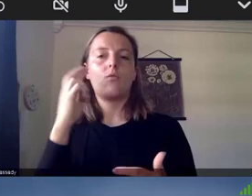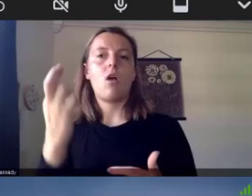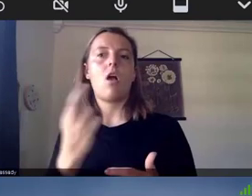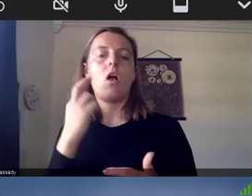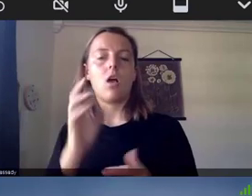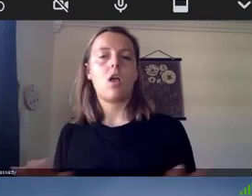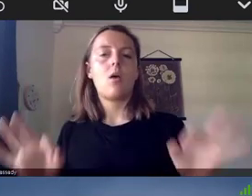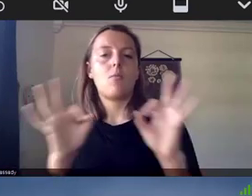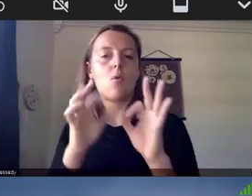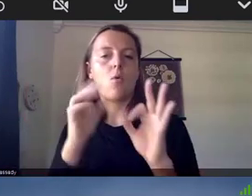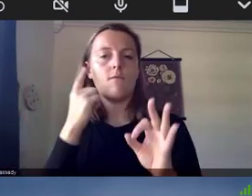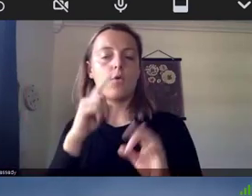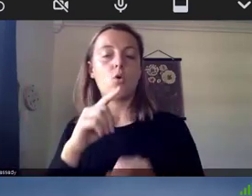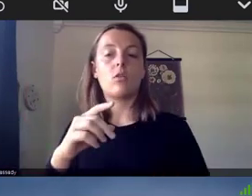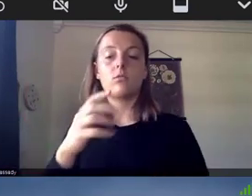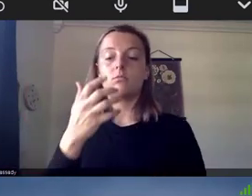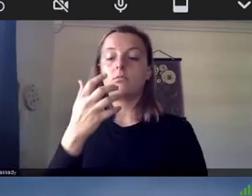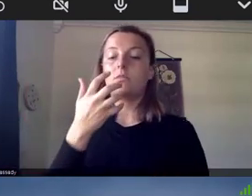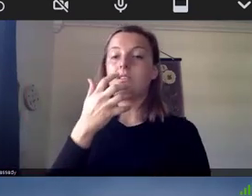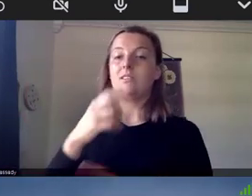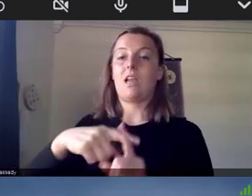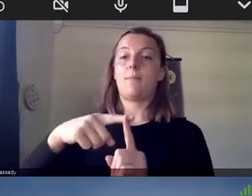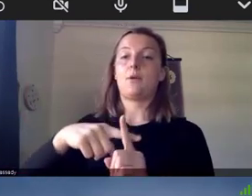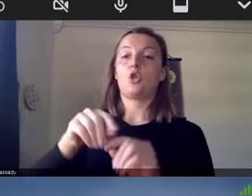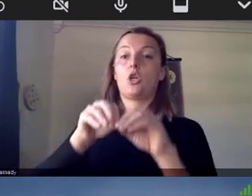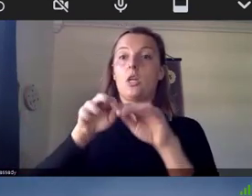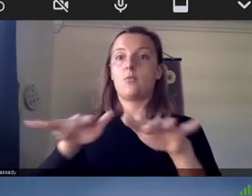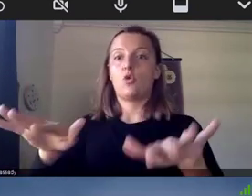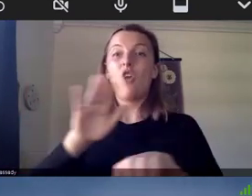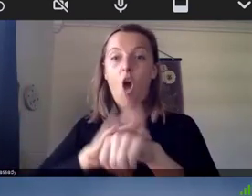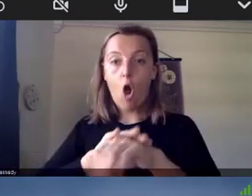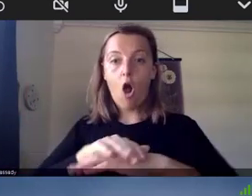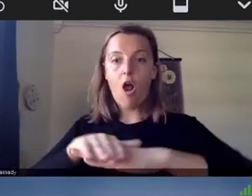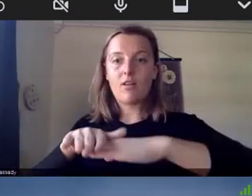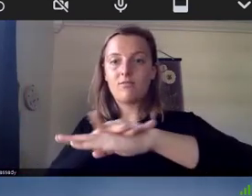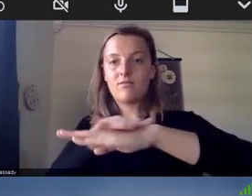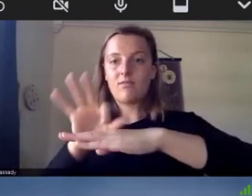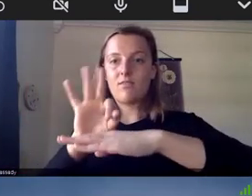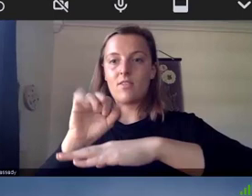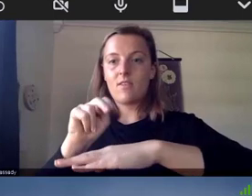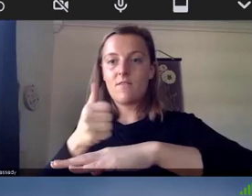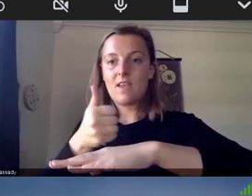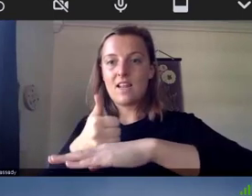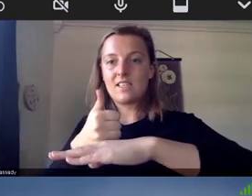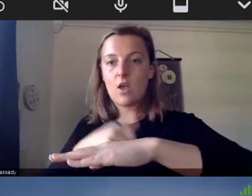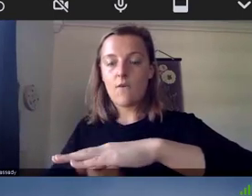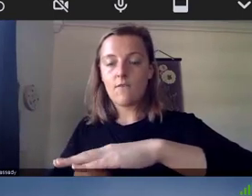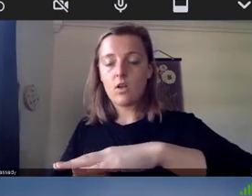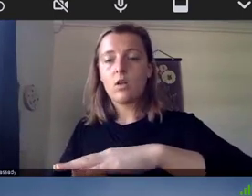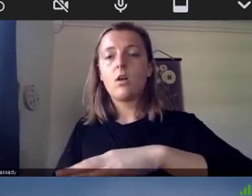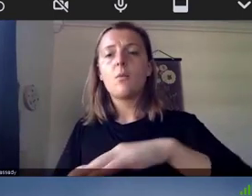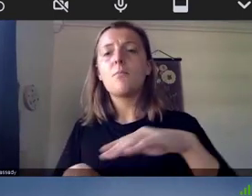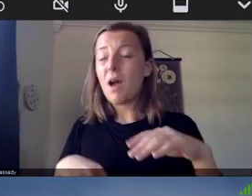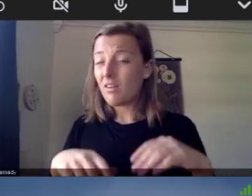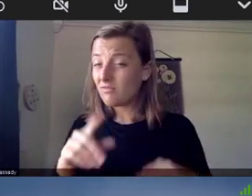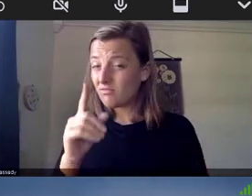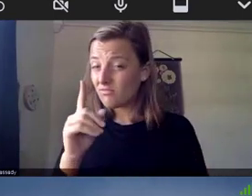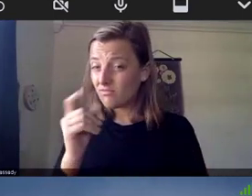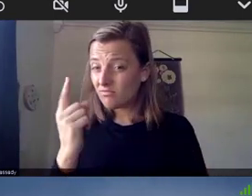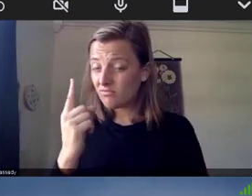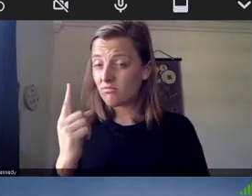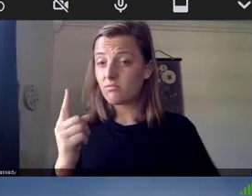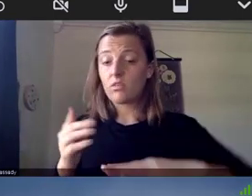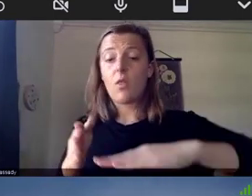of heat that's transferred from the fin. It's really important to know what the boundary condition on the tip of the fin